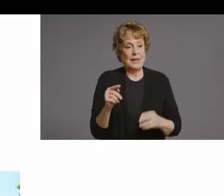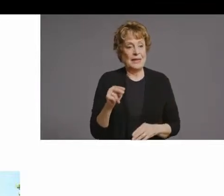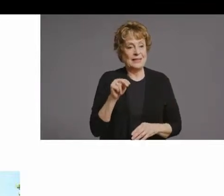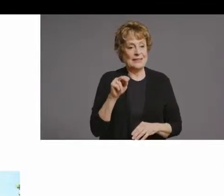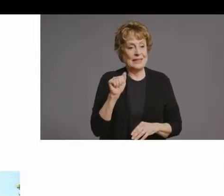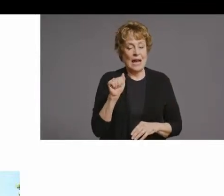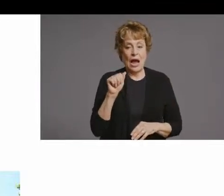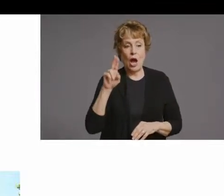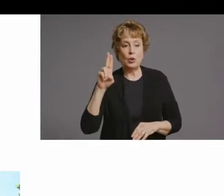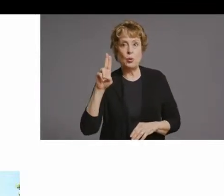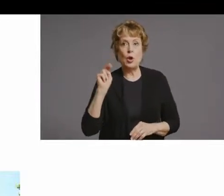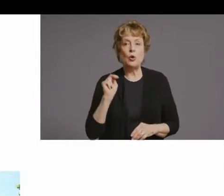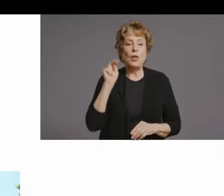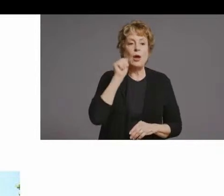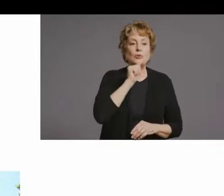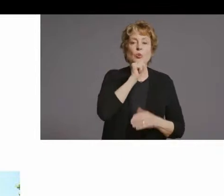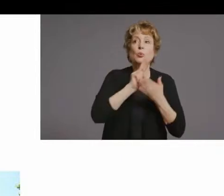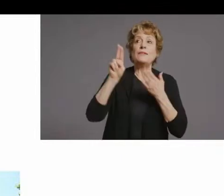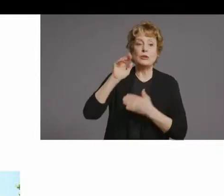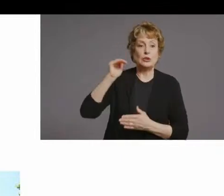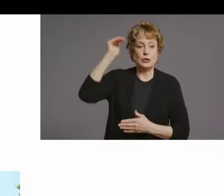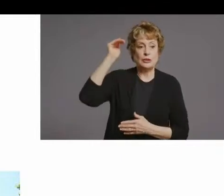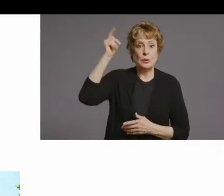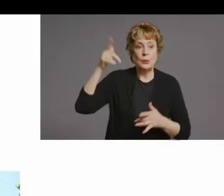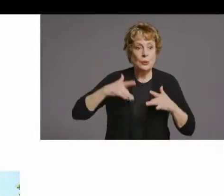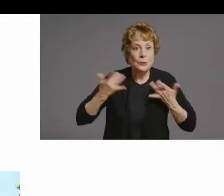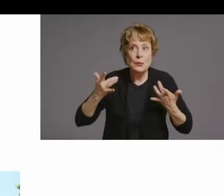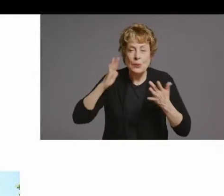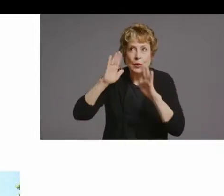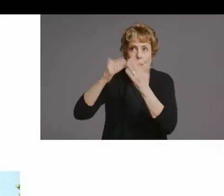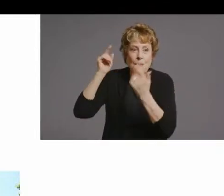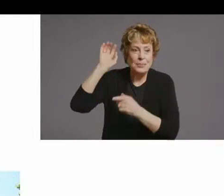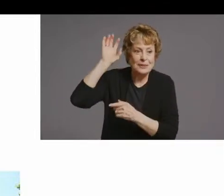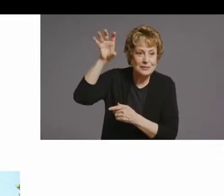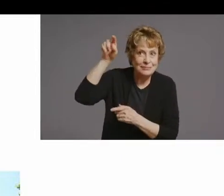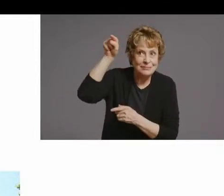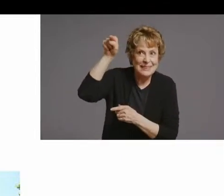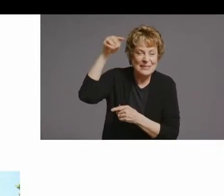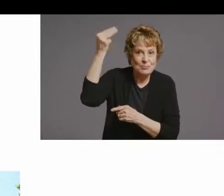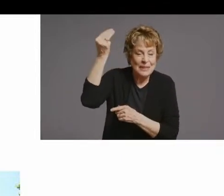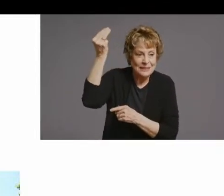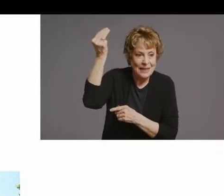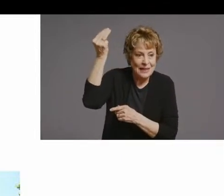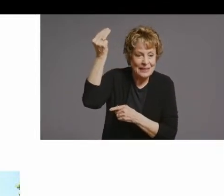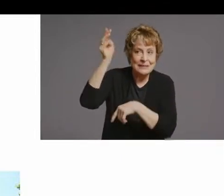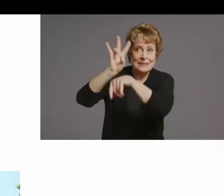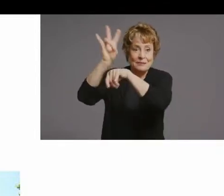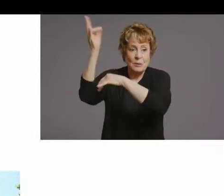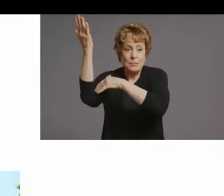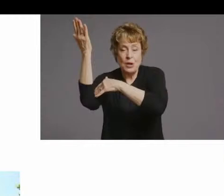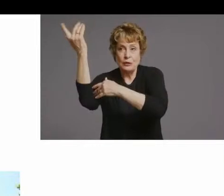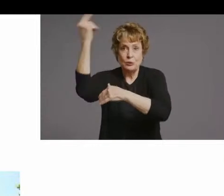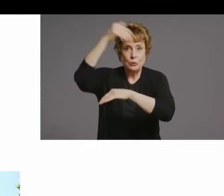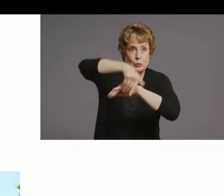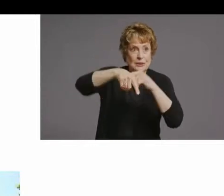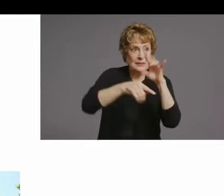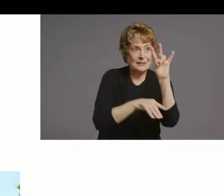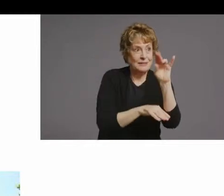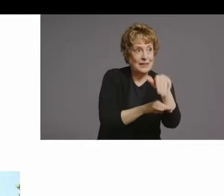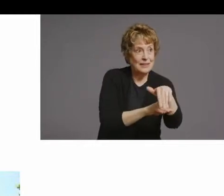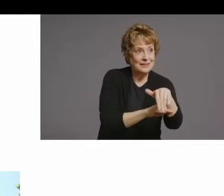vaccination site, and so very excited about that. That site will be open 7 a.m. to 7 p.m. and will offer up